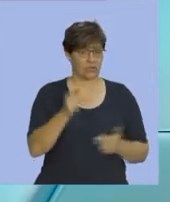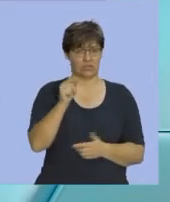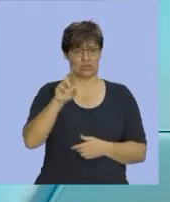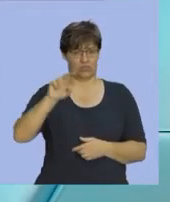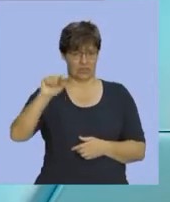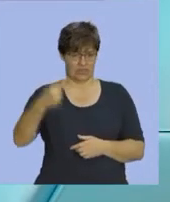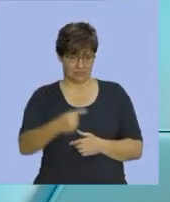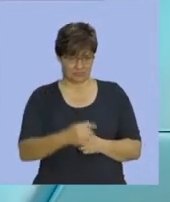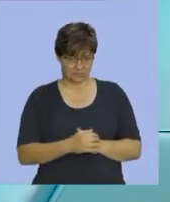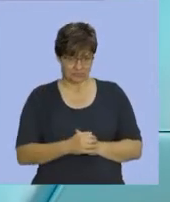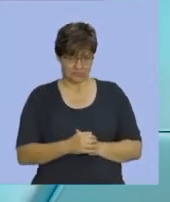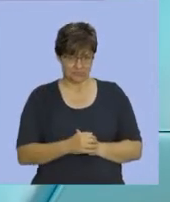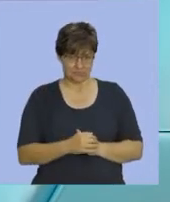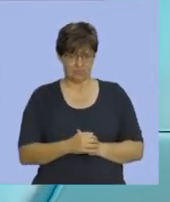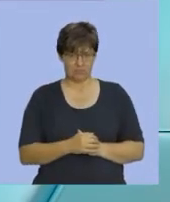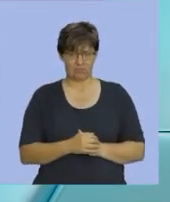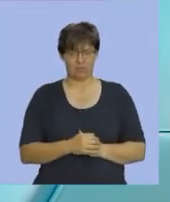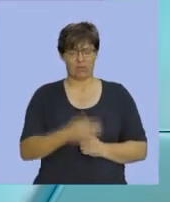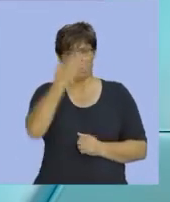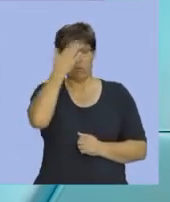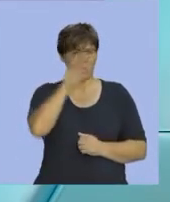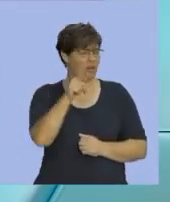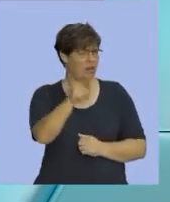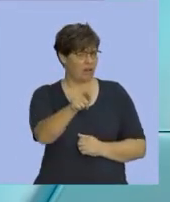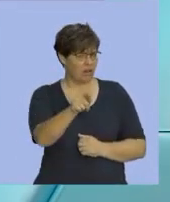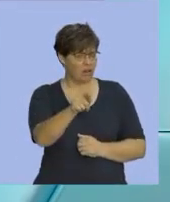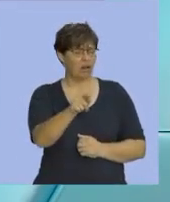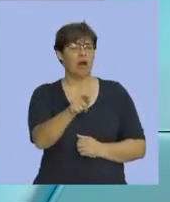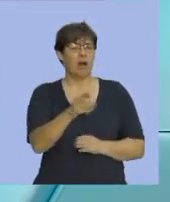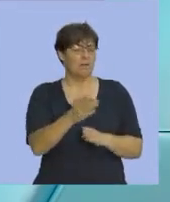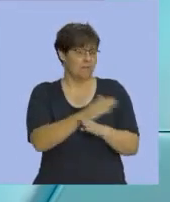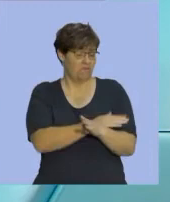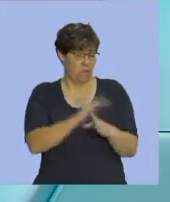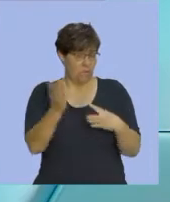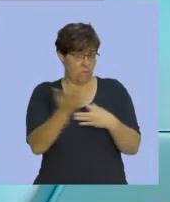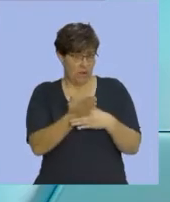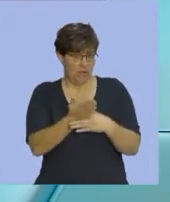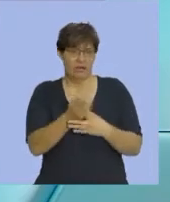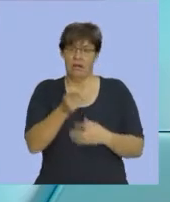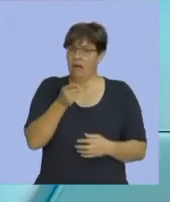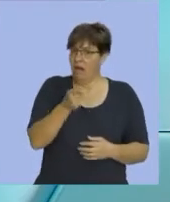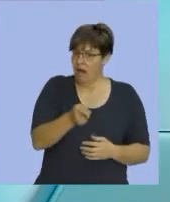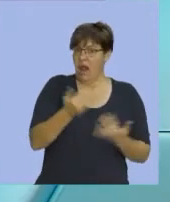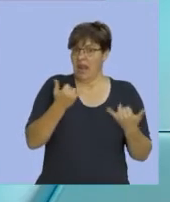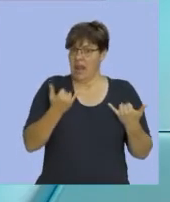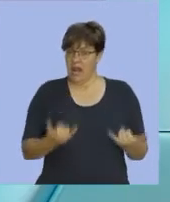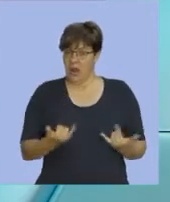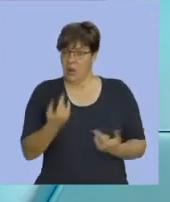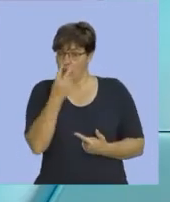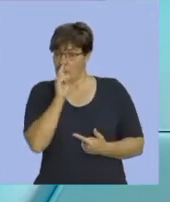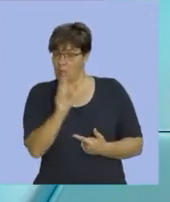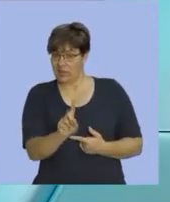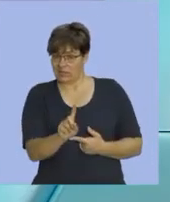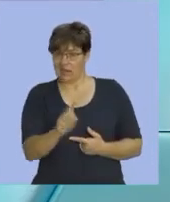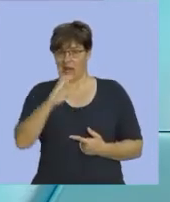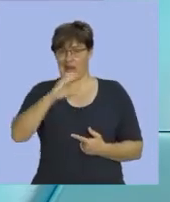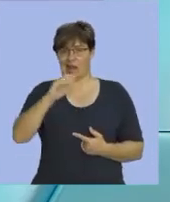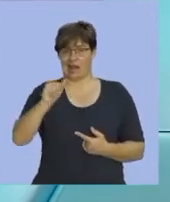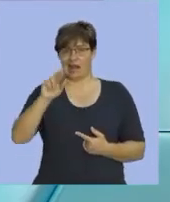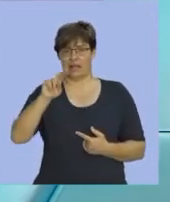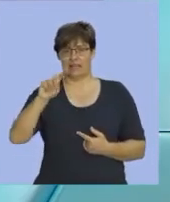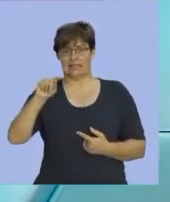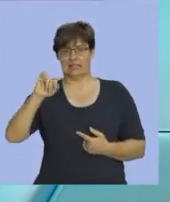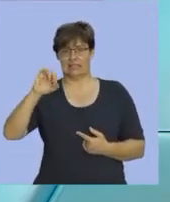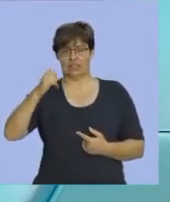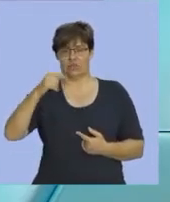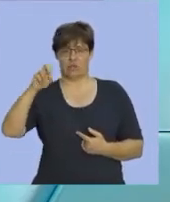trigonometry. Now, remember I said before we went to the ad break, we're now going to look at the Cartesian plane, which